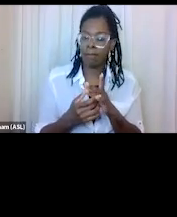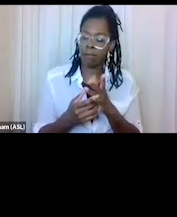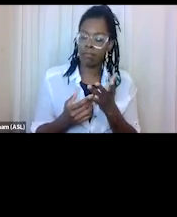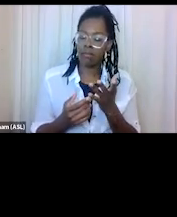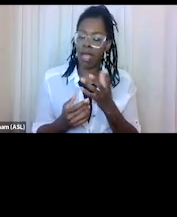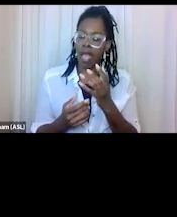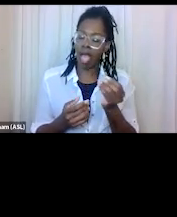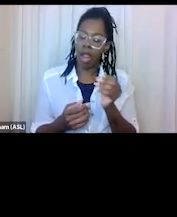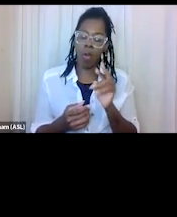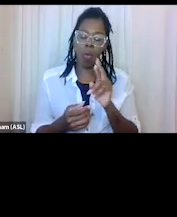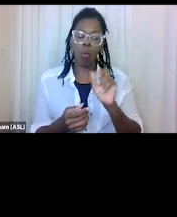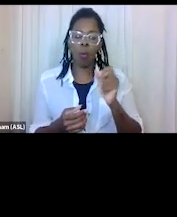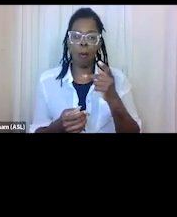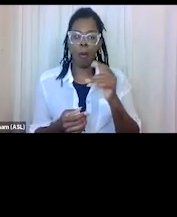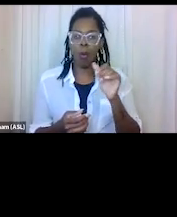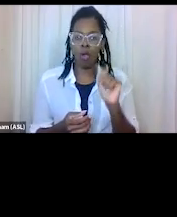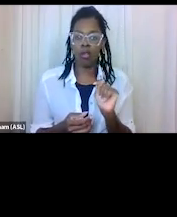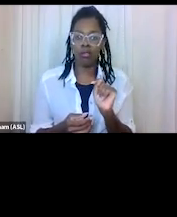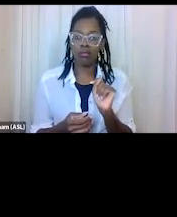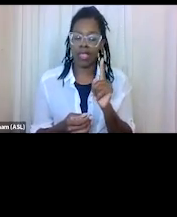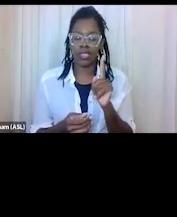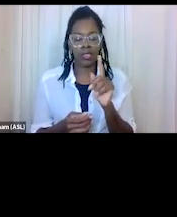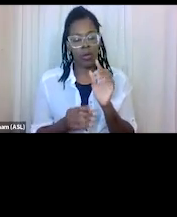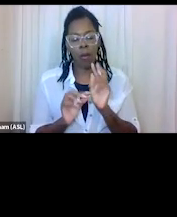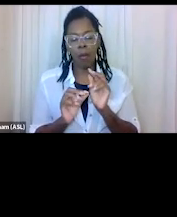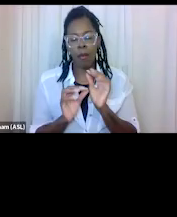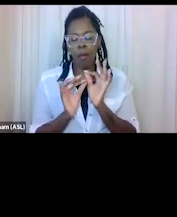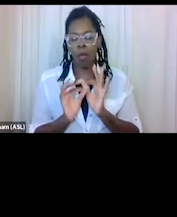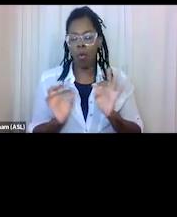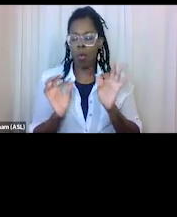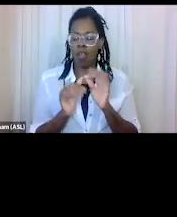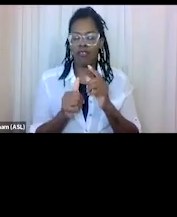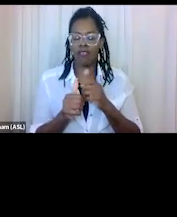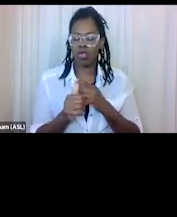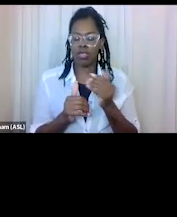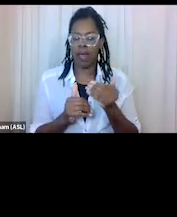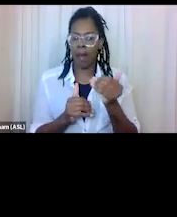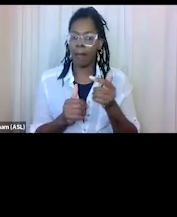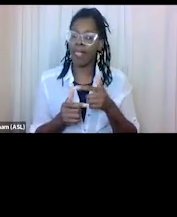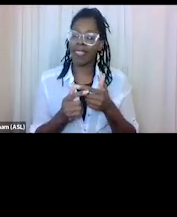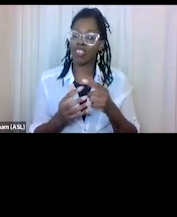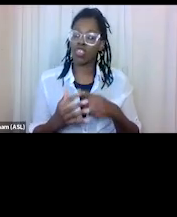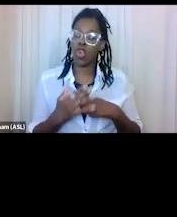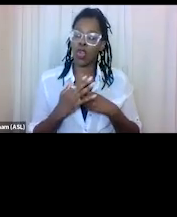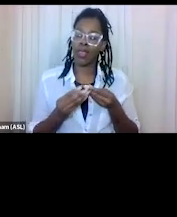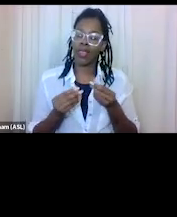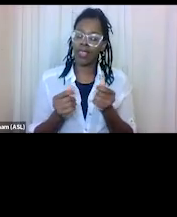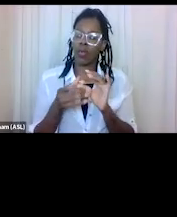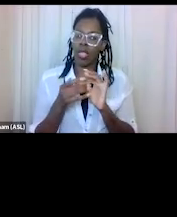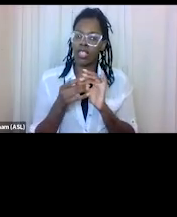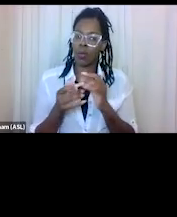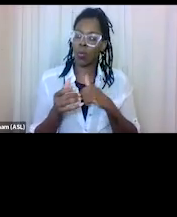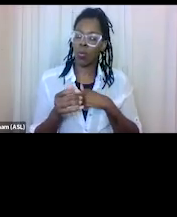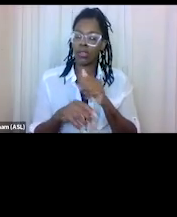building the rapport as like a crucial first step. And then being able to have that healing relationship, meaning we can set